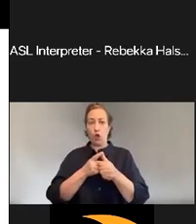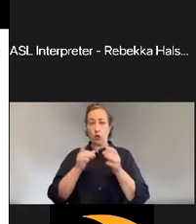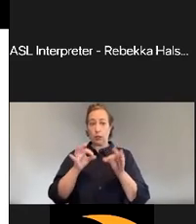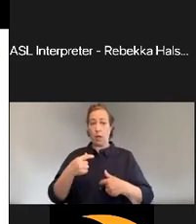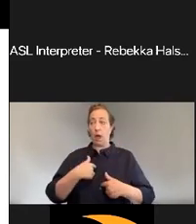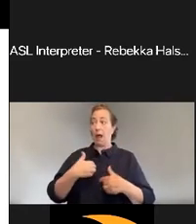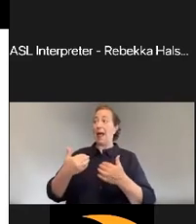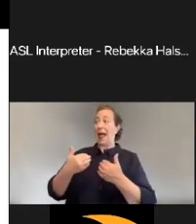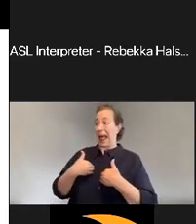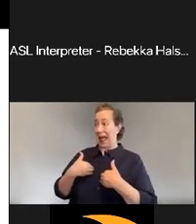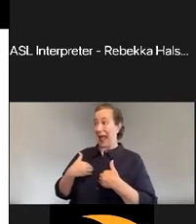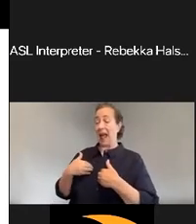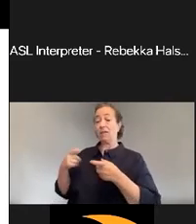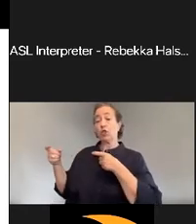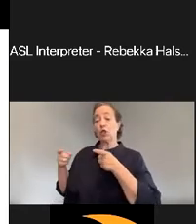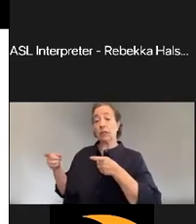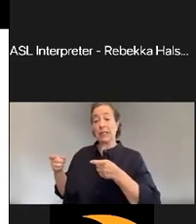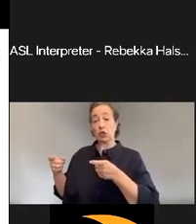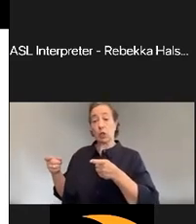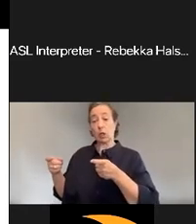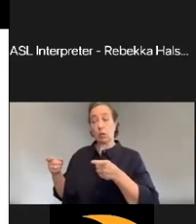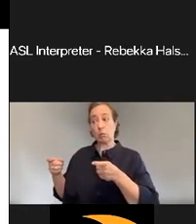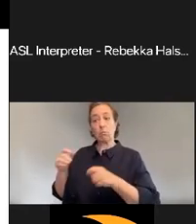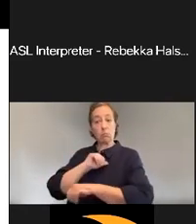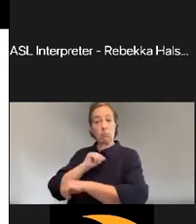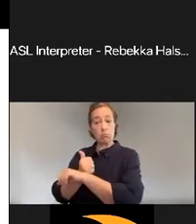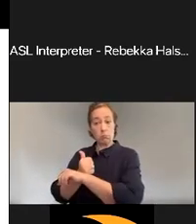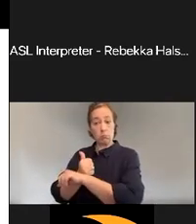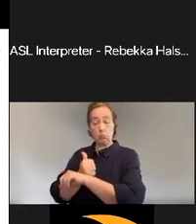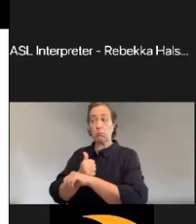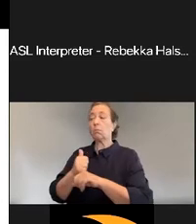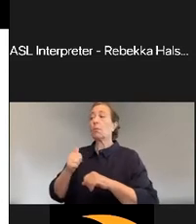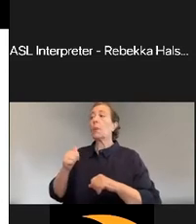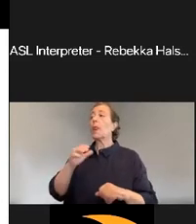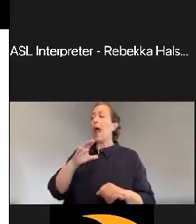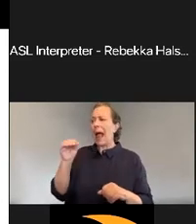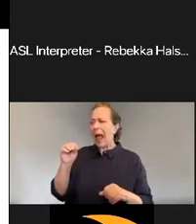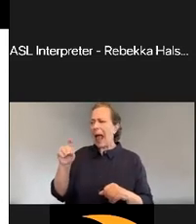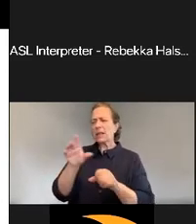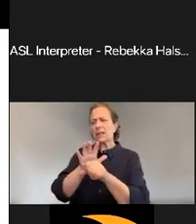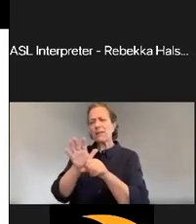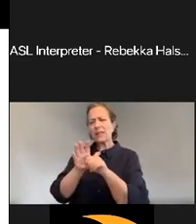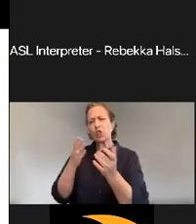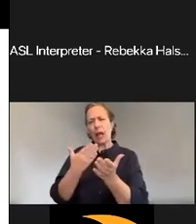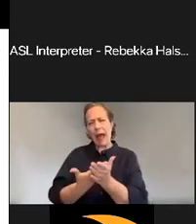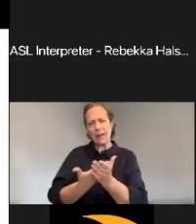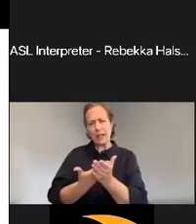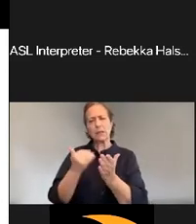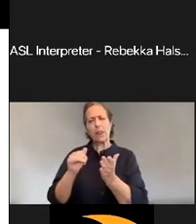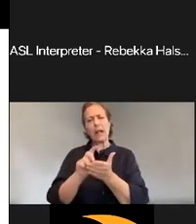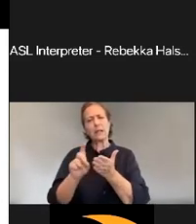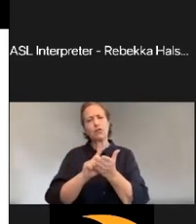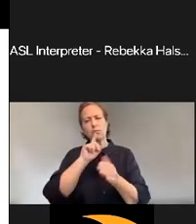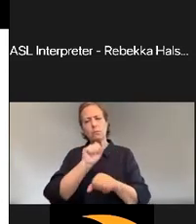investigate and that there's essentially sufficient evidence that discrimination may have occurred before proceeding with an